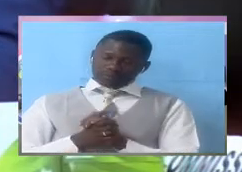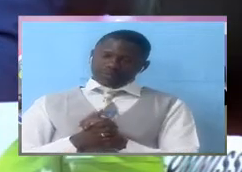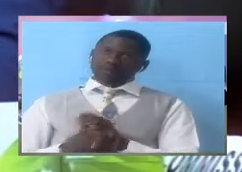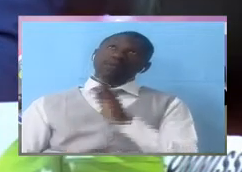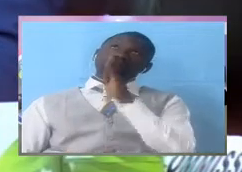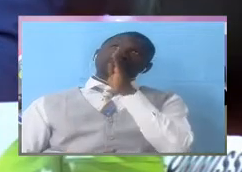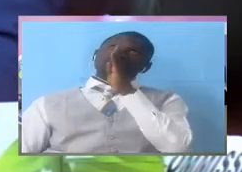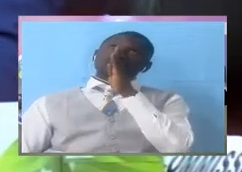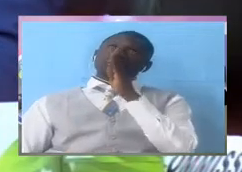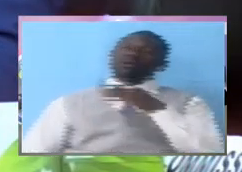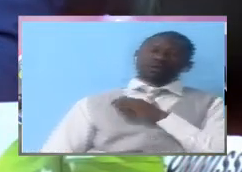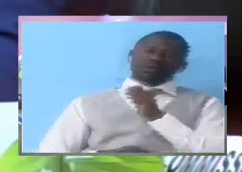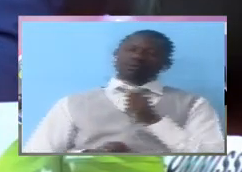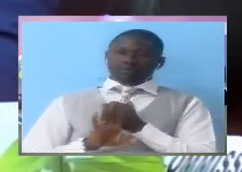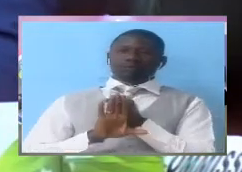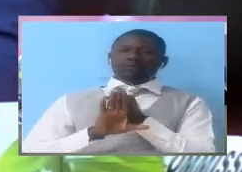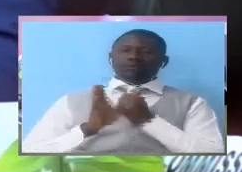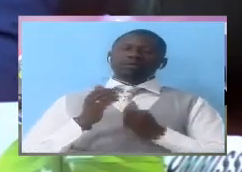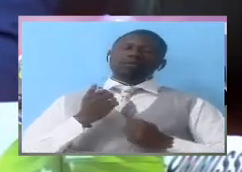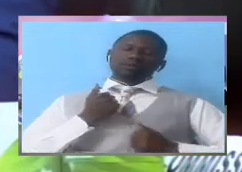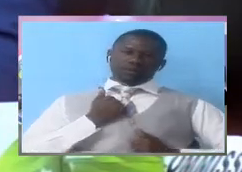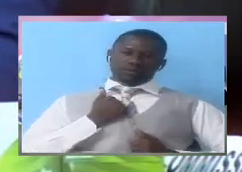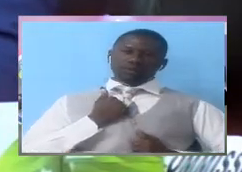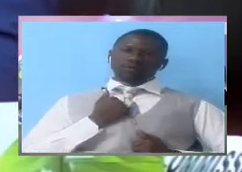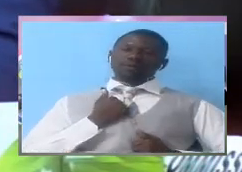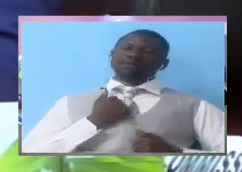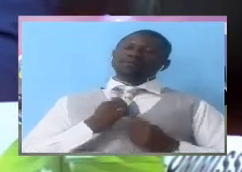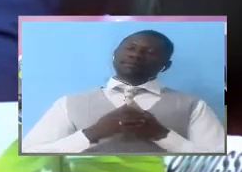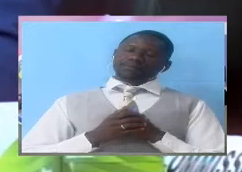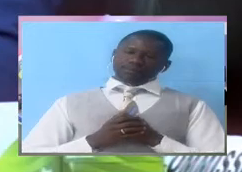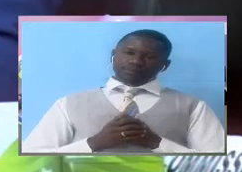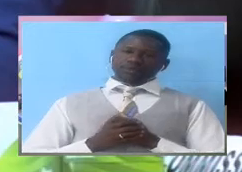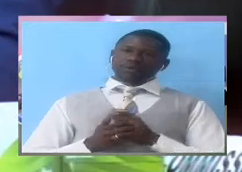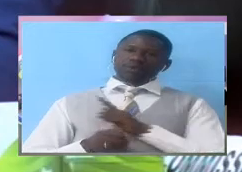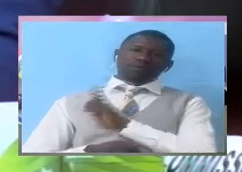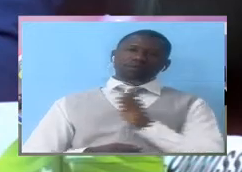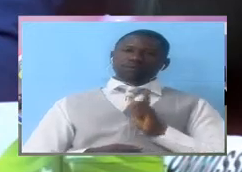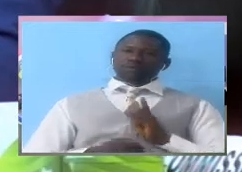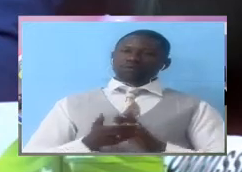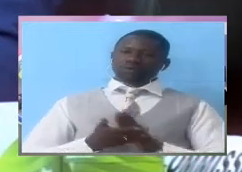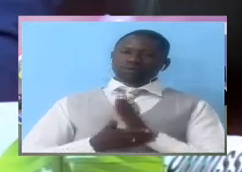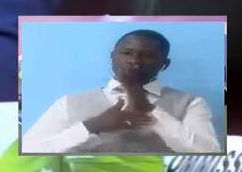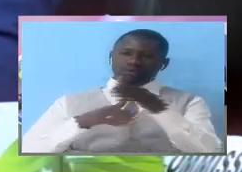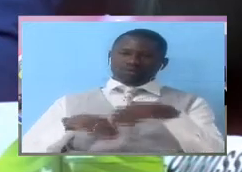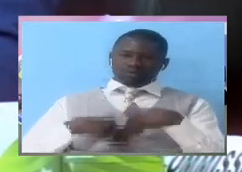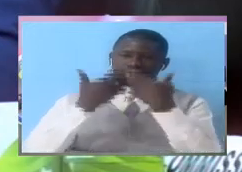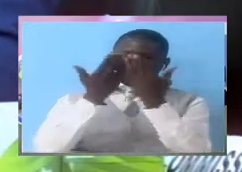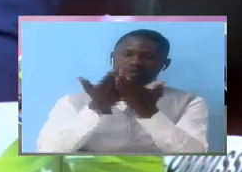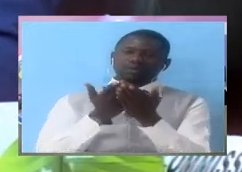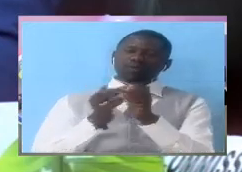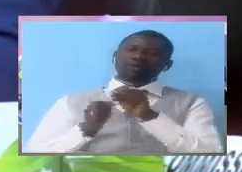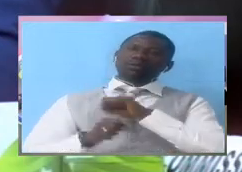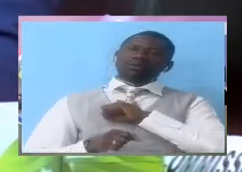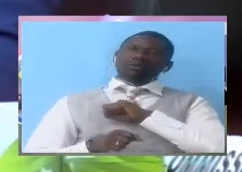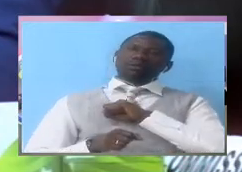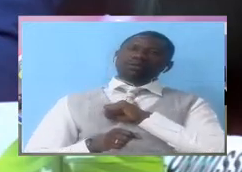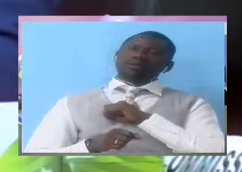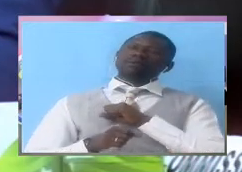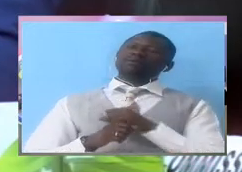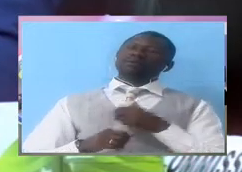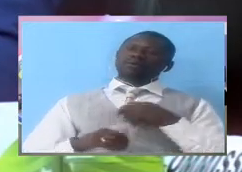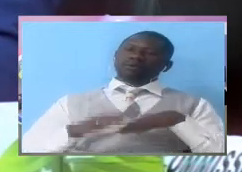you are our security. We continue to submit ourselves